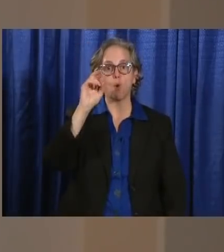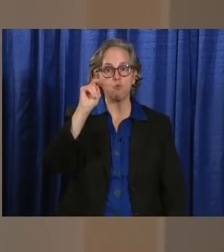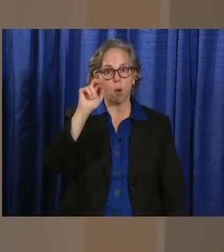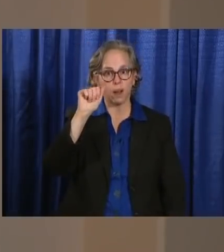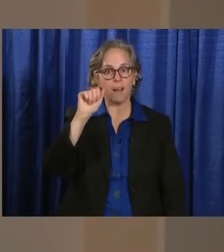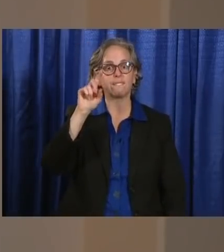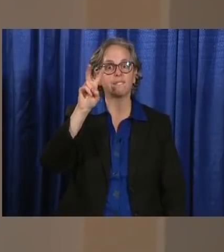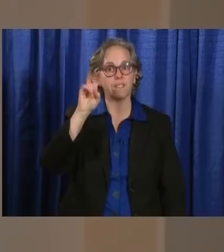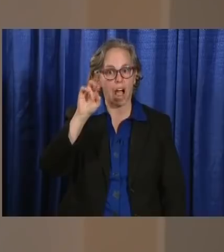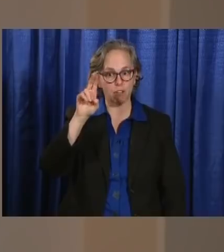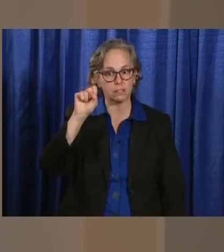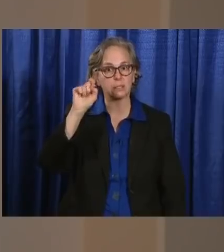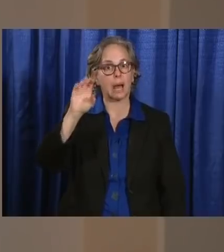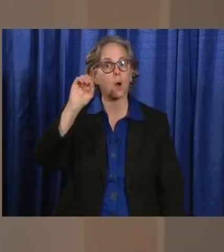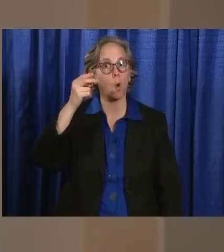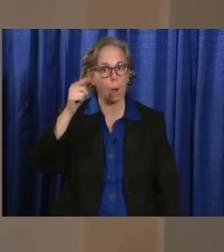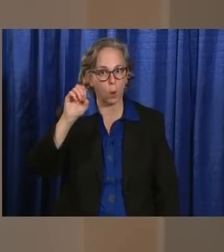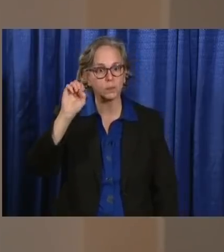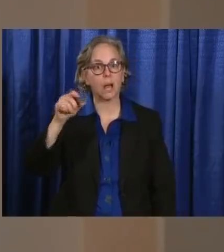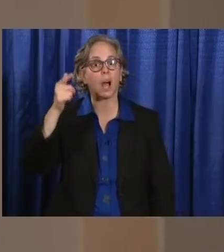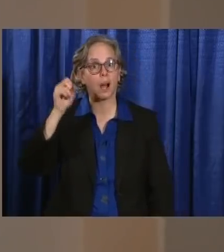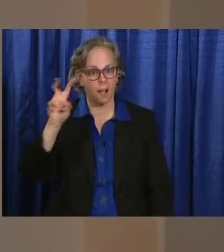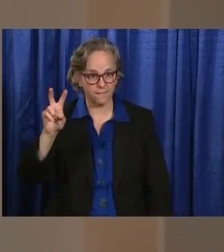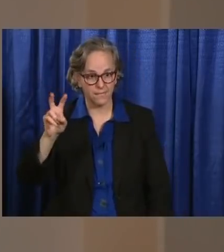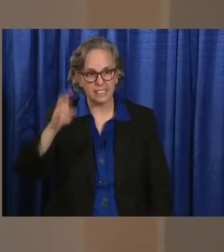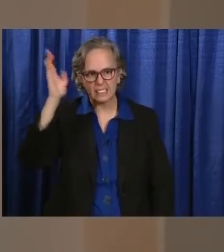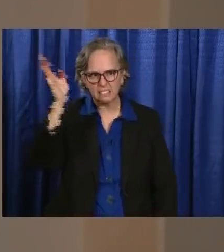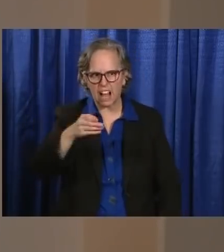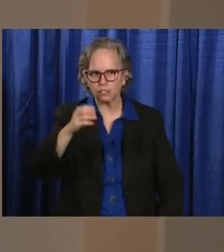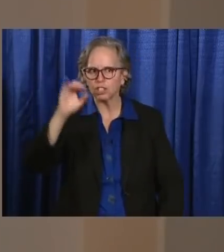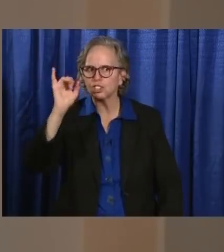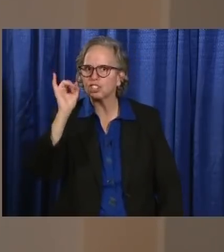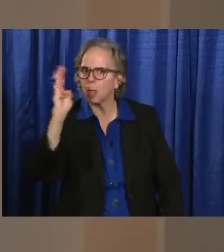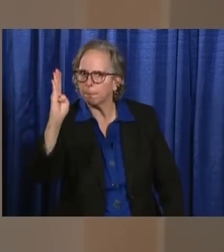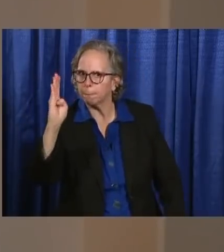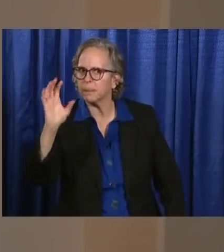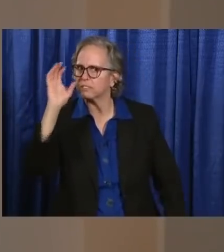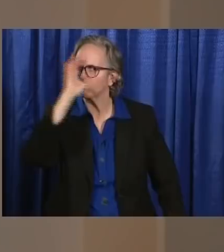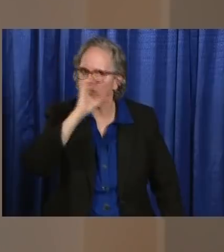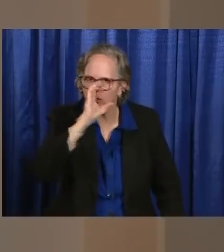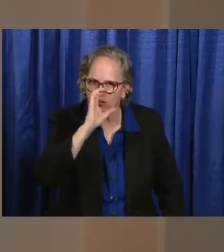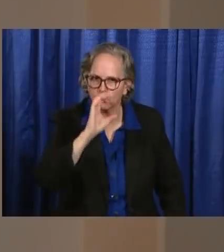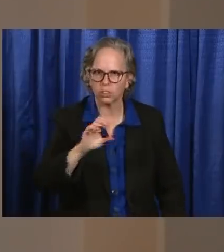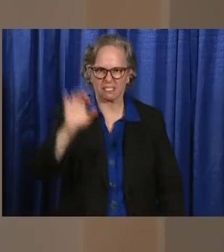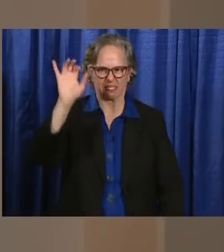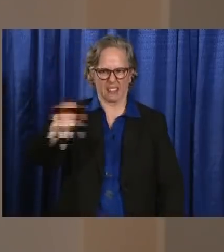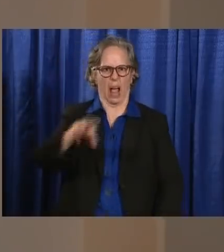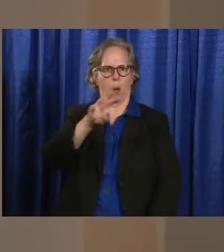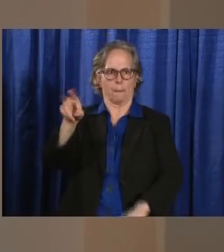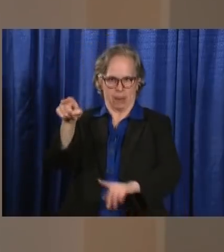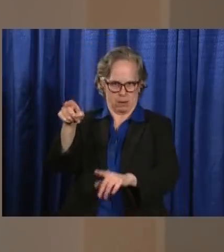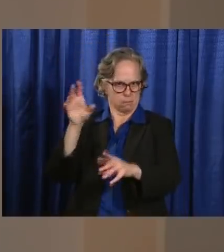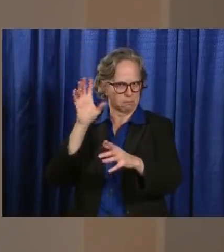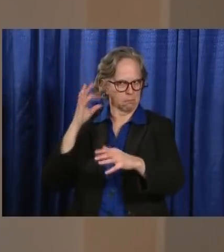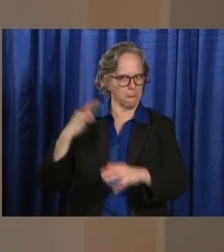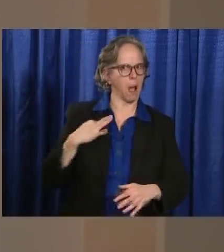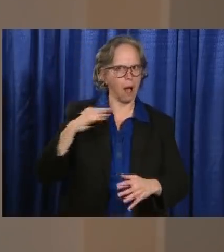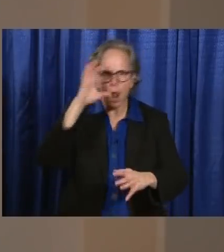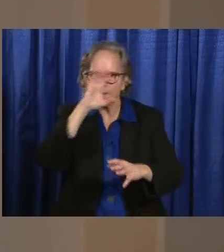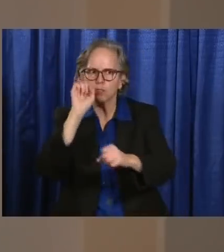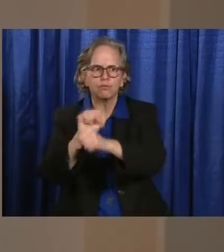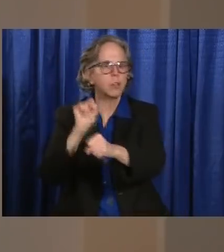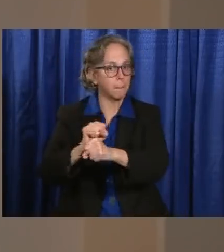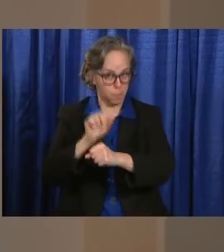coronavirus.ohio.gov/job-search. And do appreciate all the feedback we're getting from small businesses about the usefulness of the tools we're providing. Did a call with them